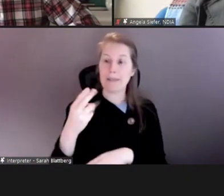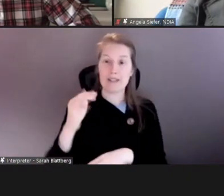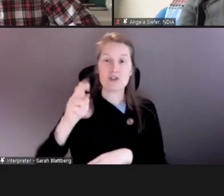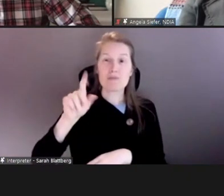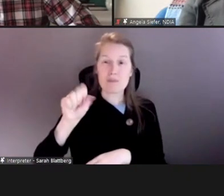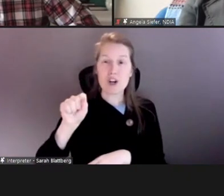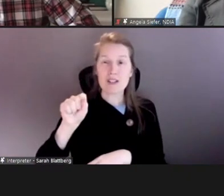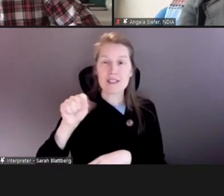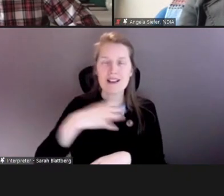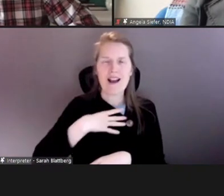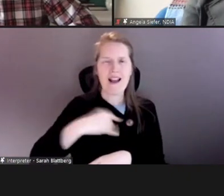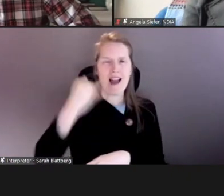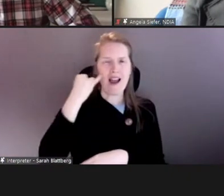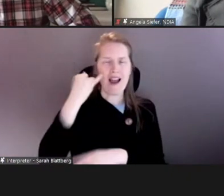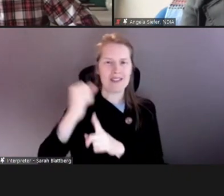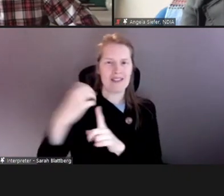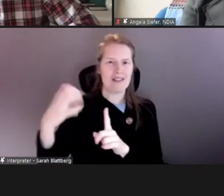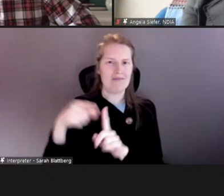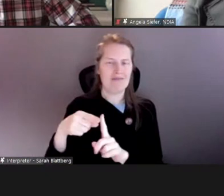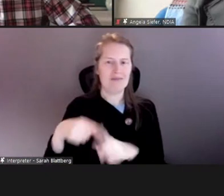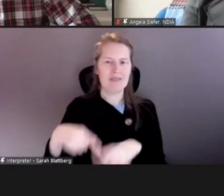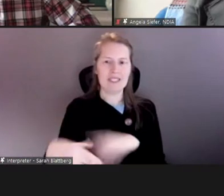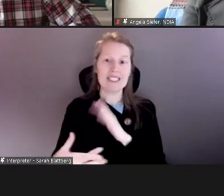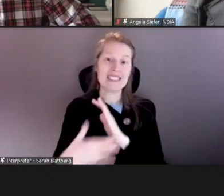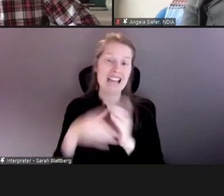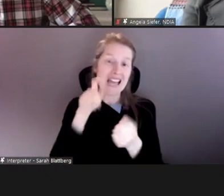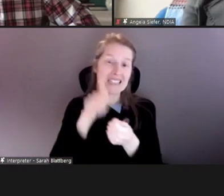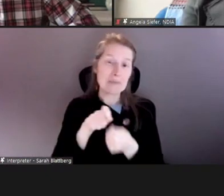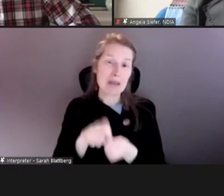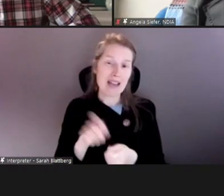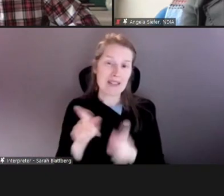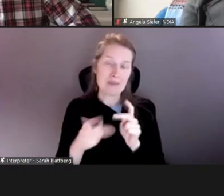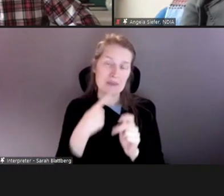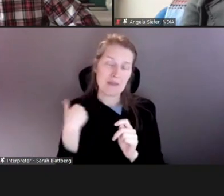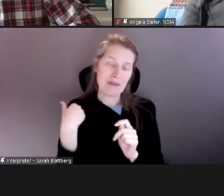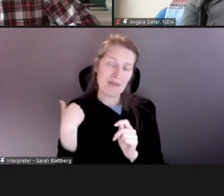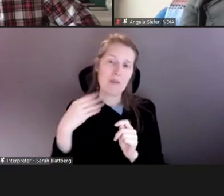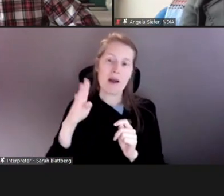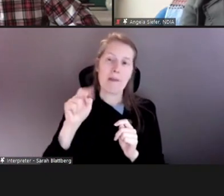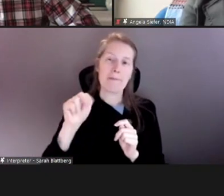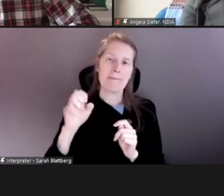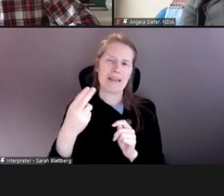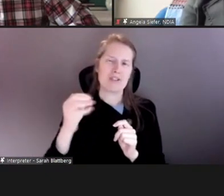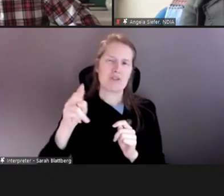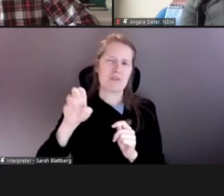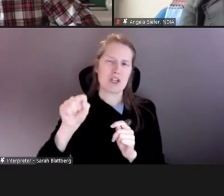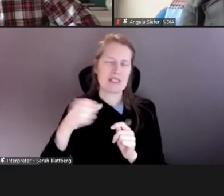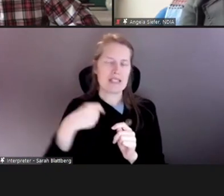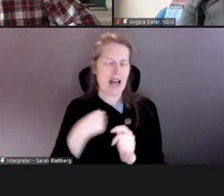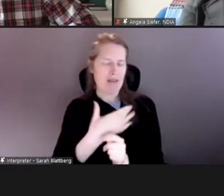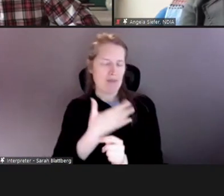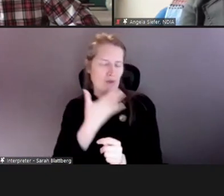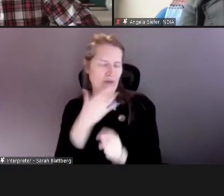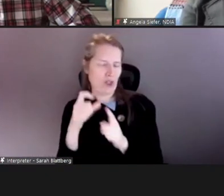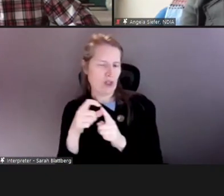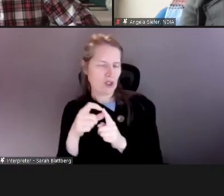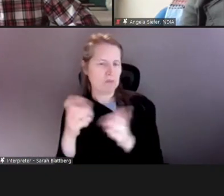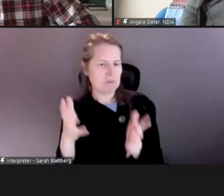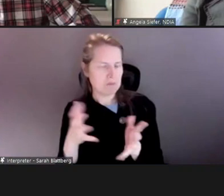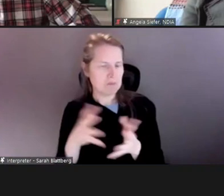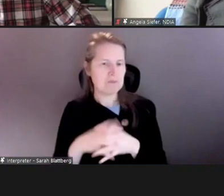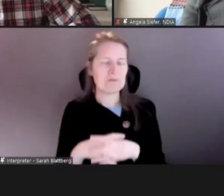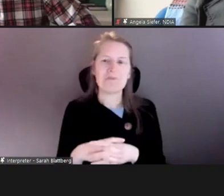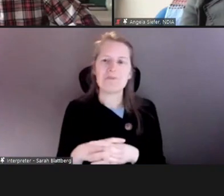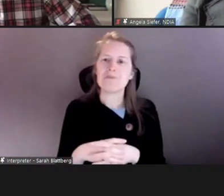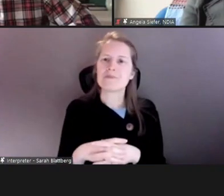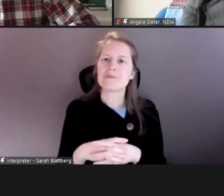as a term, tech specs is one that was used in the past. I like benchmarks better, honestly. But, you know, being